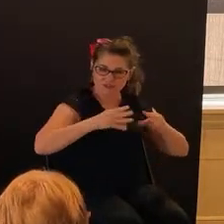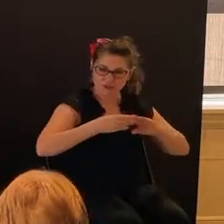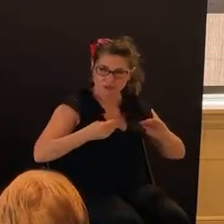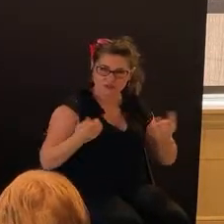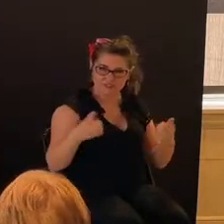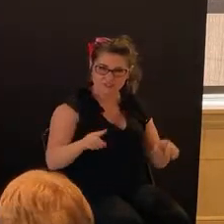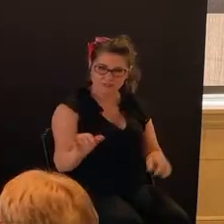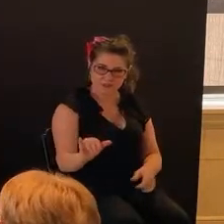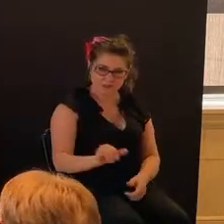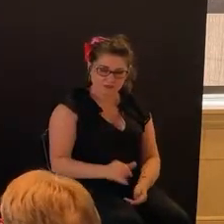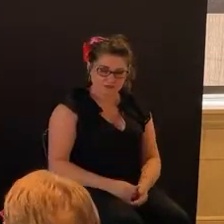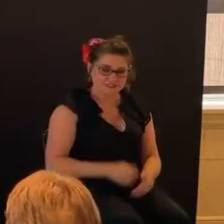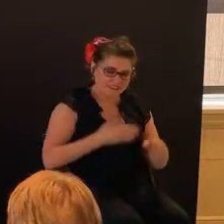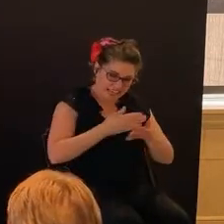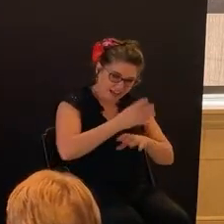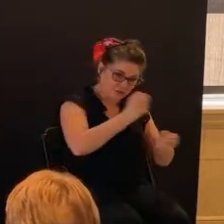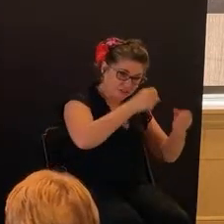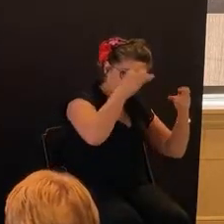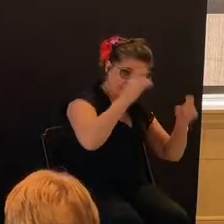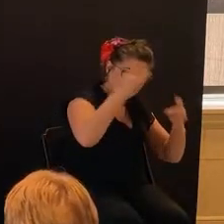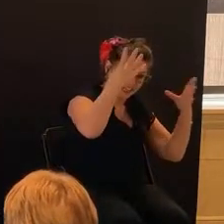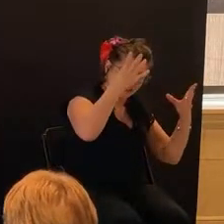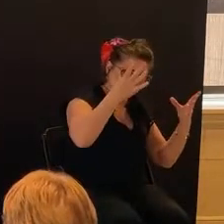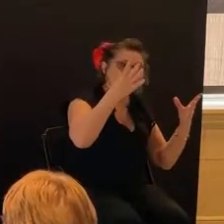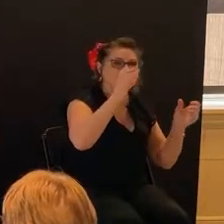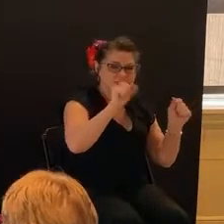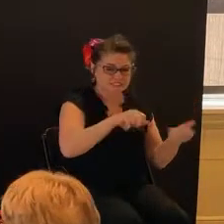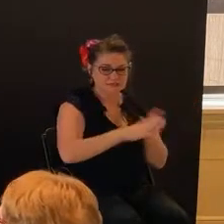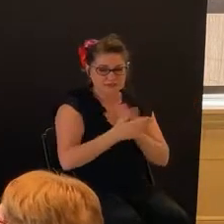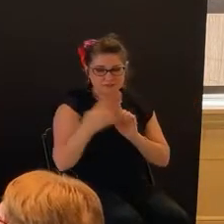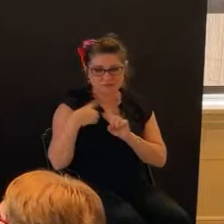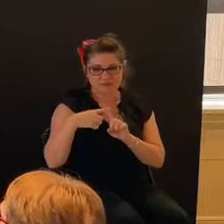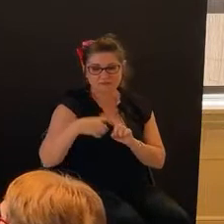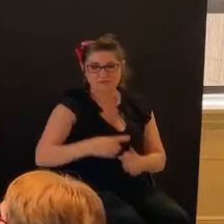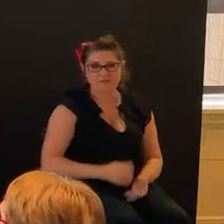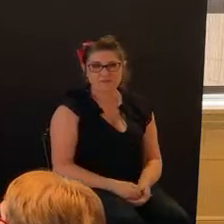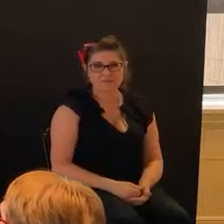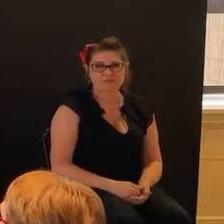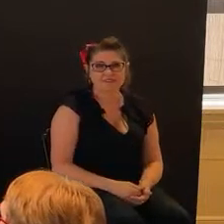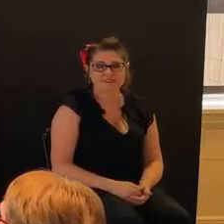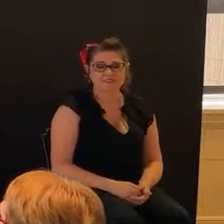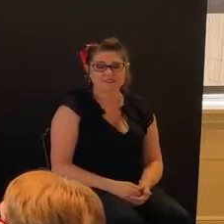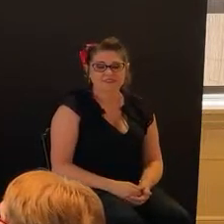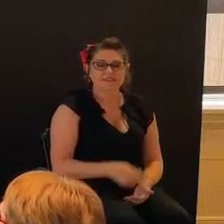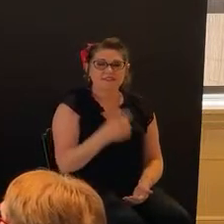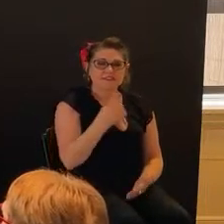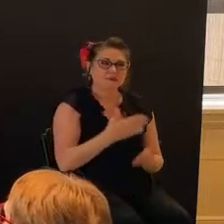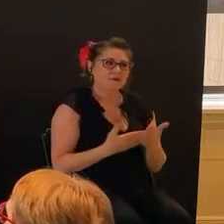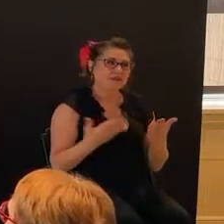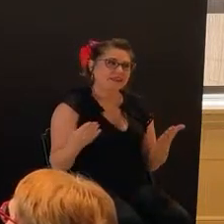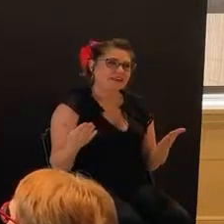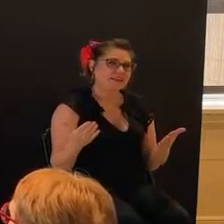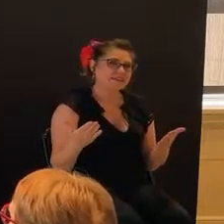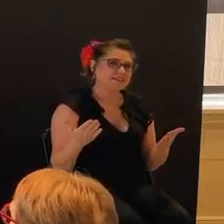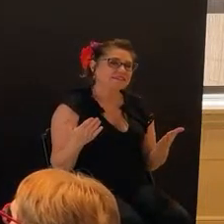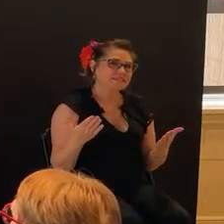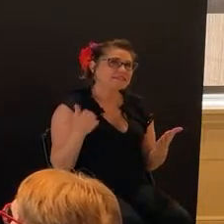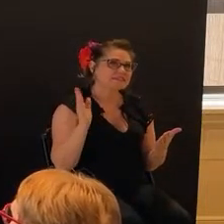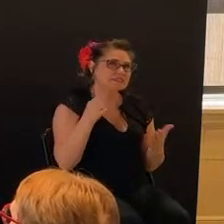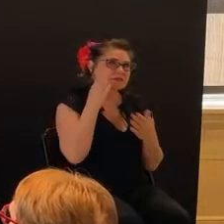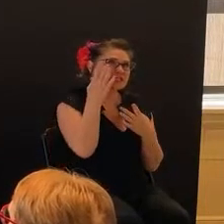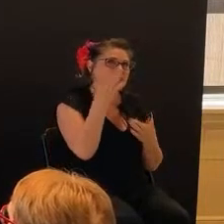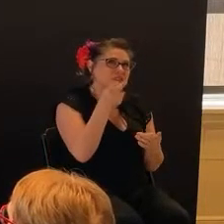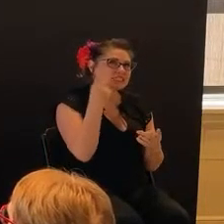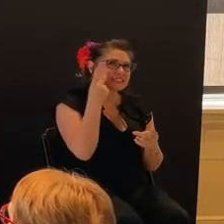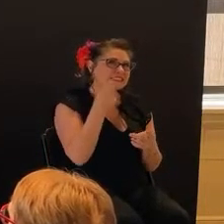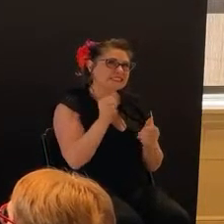know, that happen after the disaster itself. And so one of the things that it'd be interesting to see with Mount